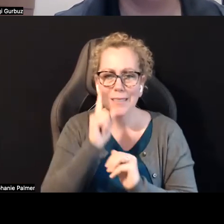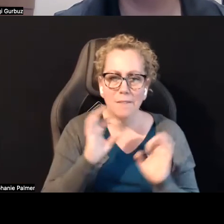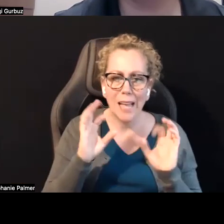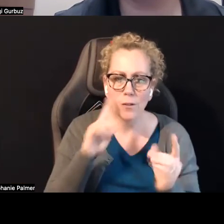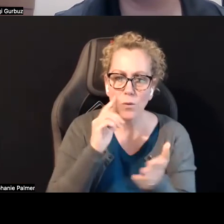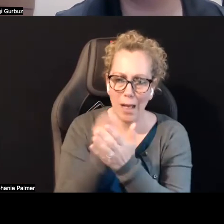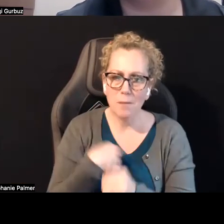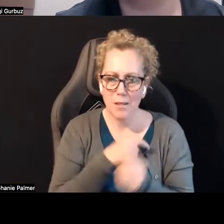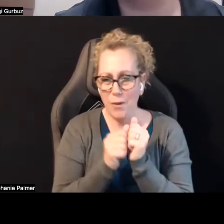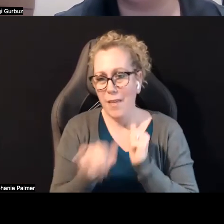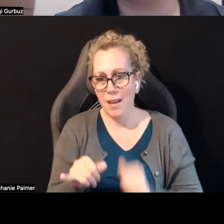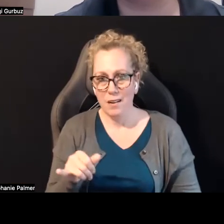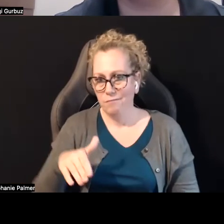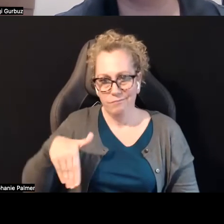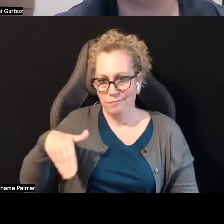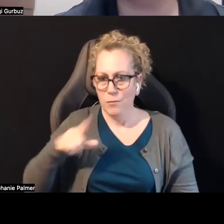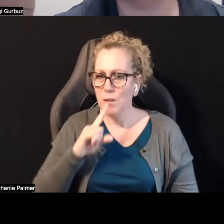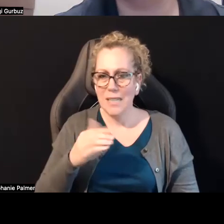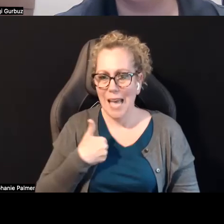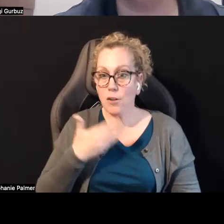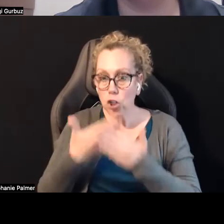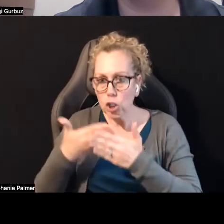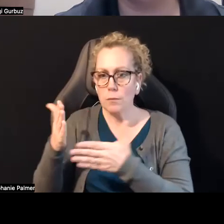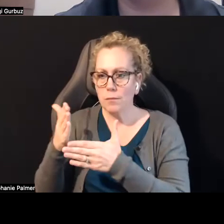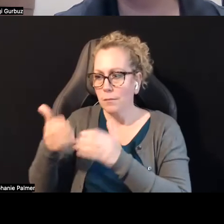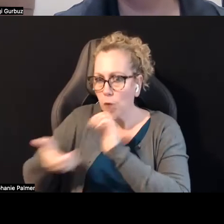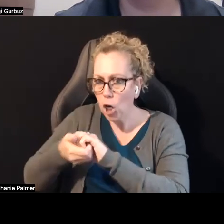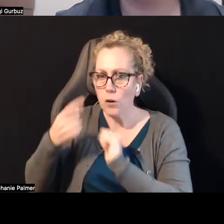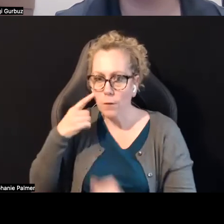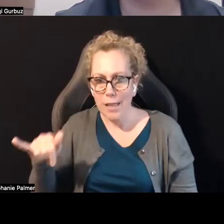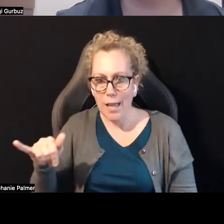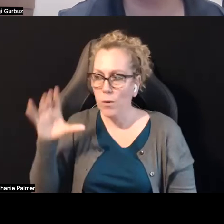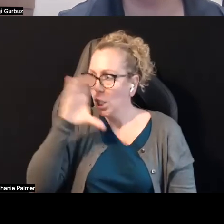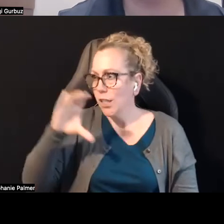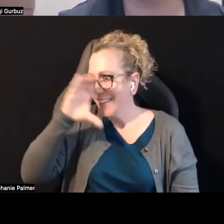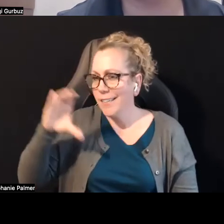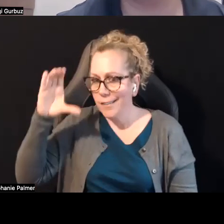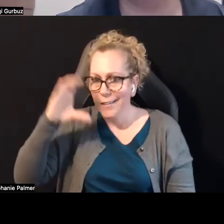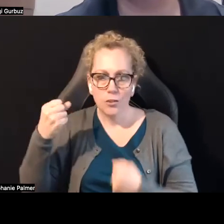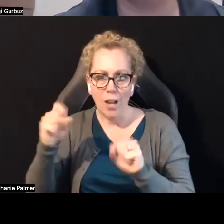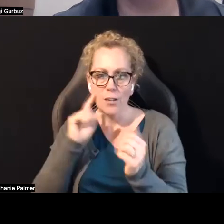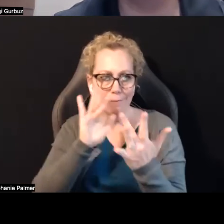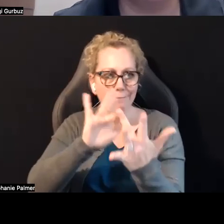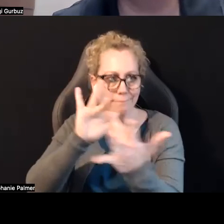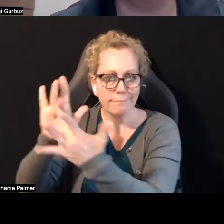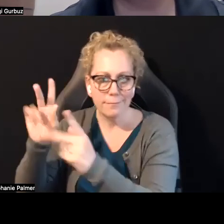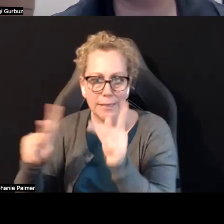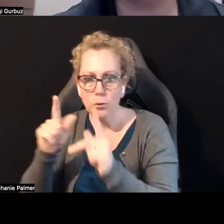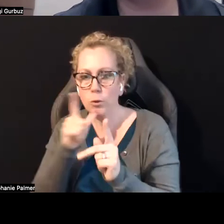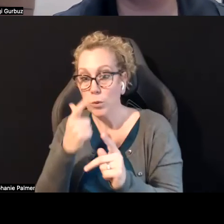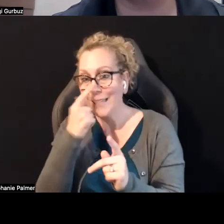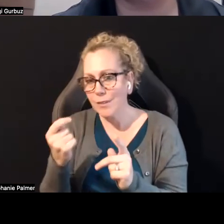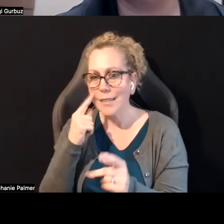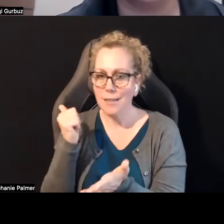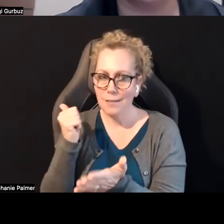that. We don't yet really have a partner in that area. We're looking and trying to reach out to people who may be